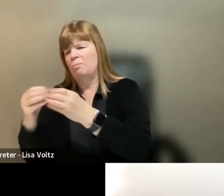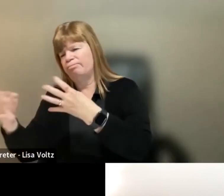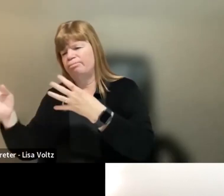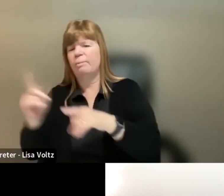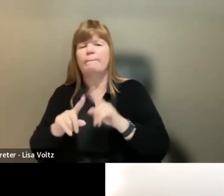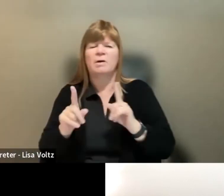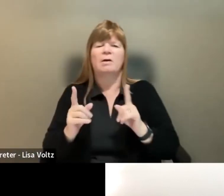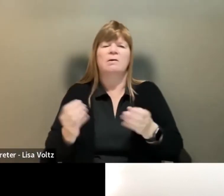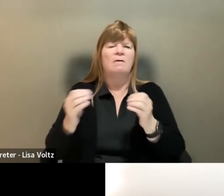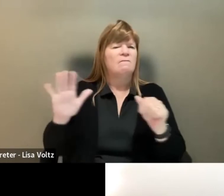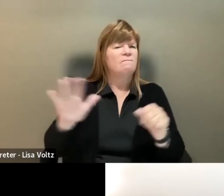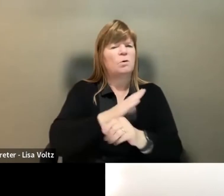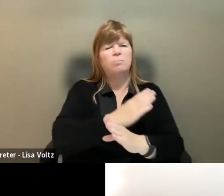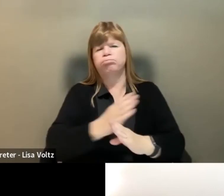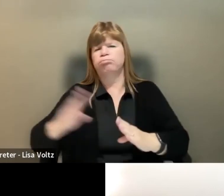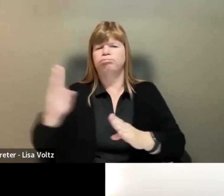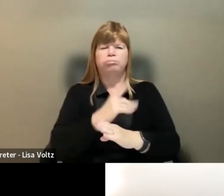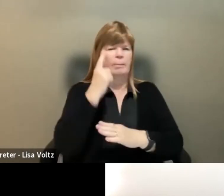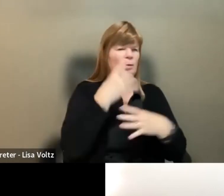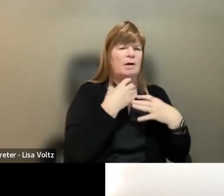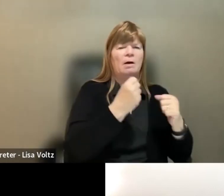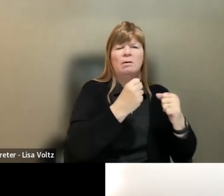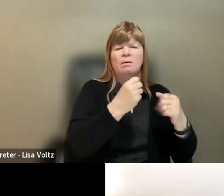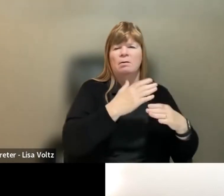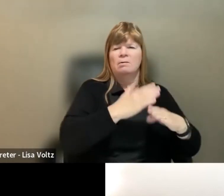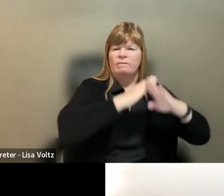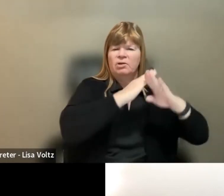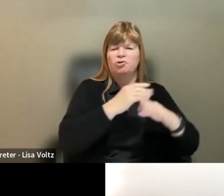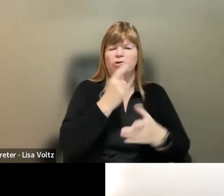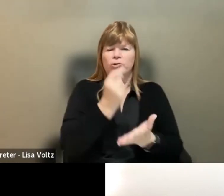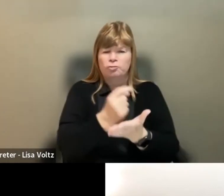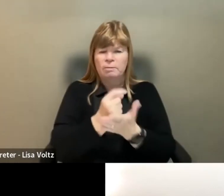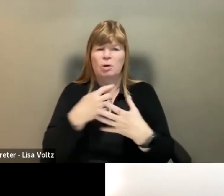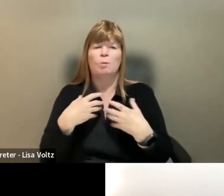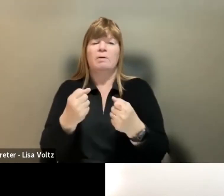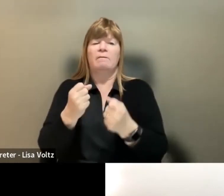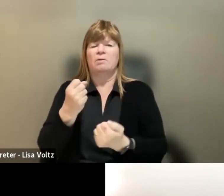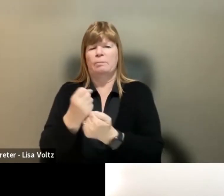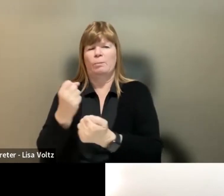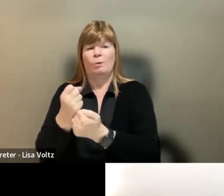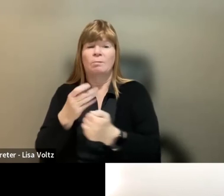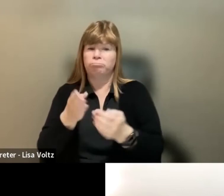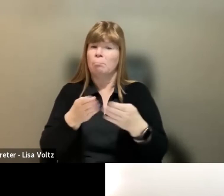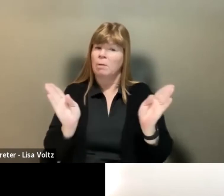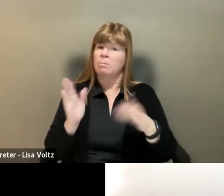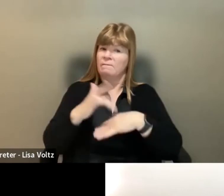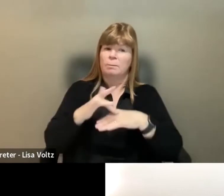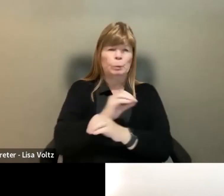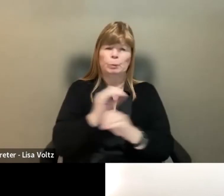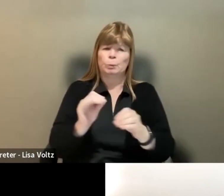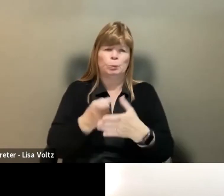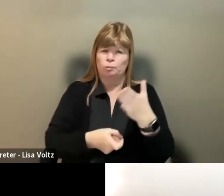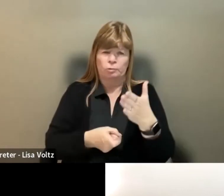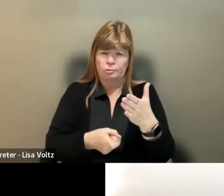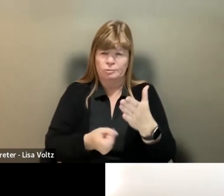full continuum spanning mental illness prevention, treatment, and recovery support. They are publicly available and free of charge.